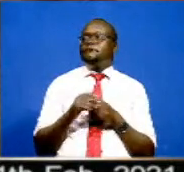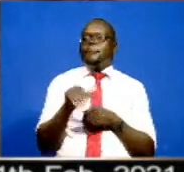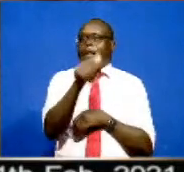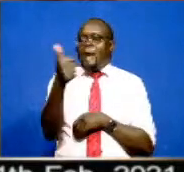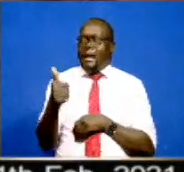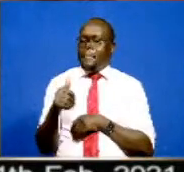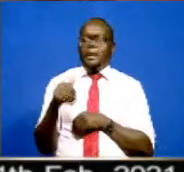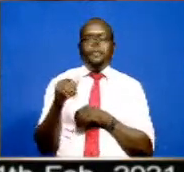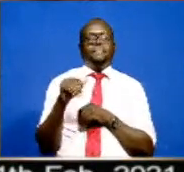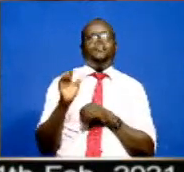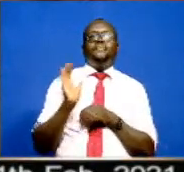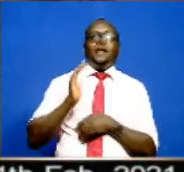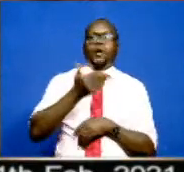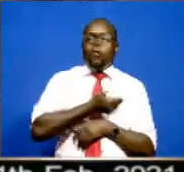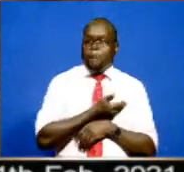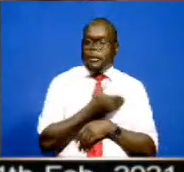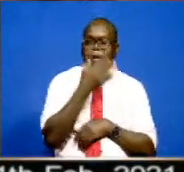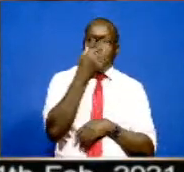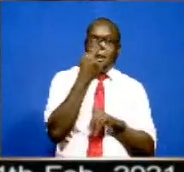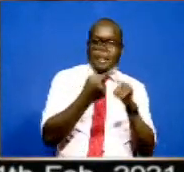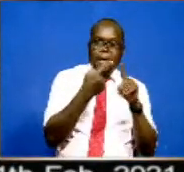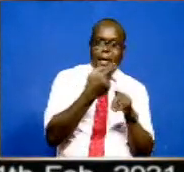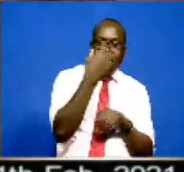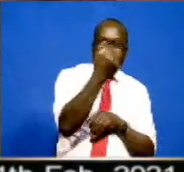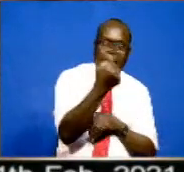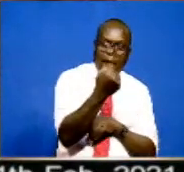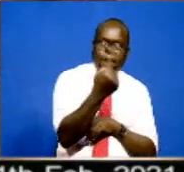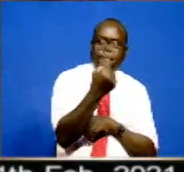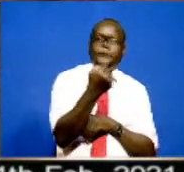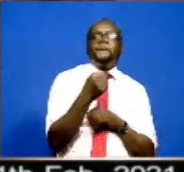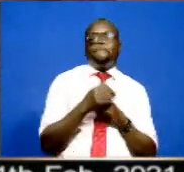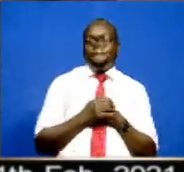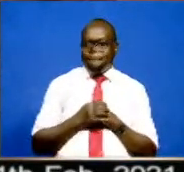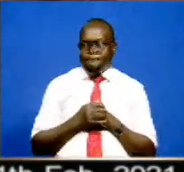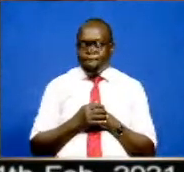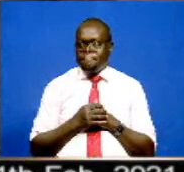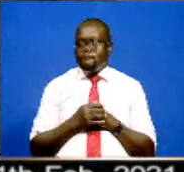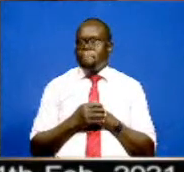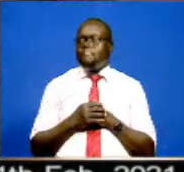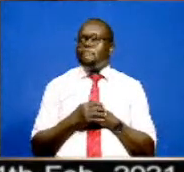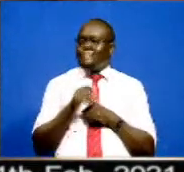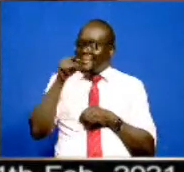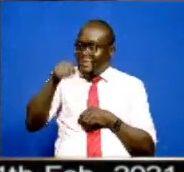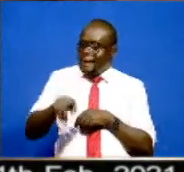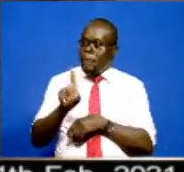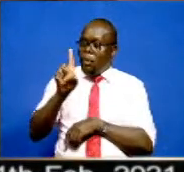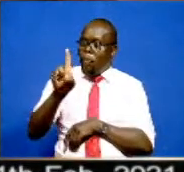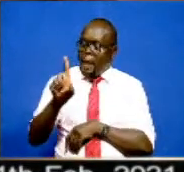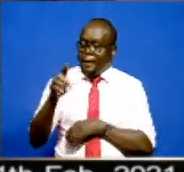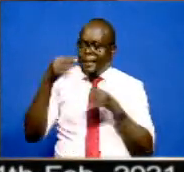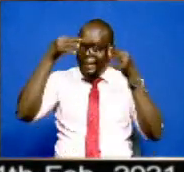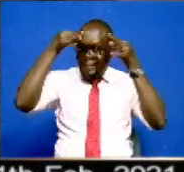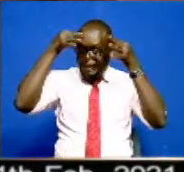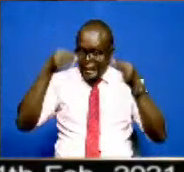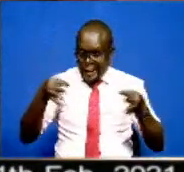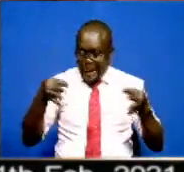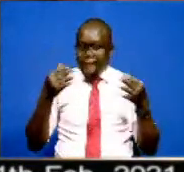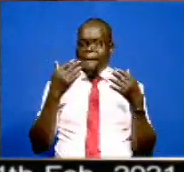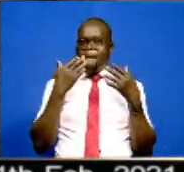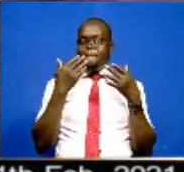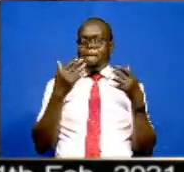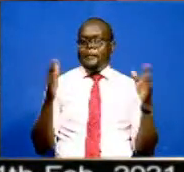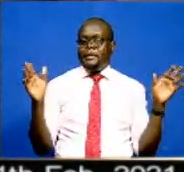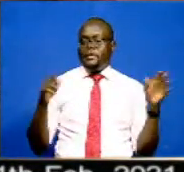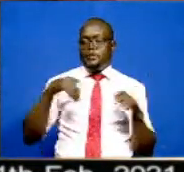committees were put for 5 years term, the period of the whole Parliament, Mr. Speaker. And this one was decided in the wisdom